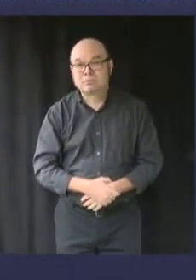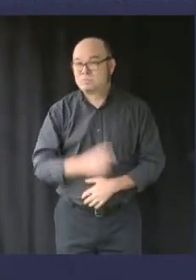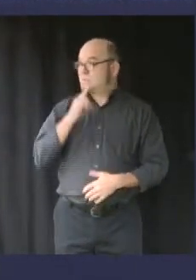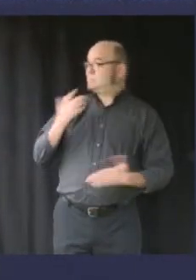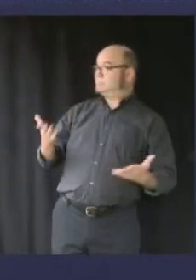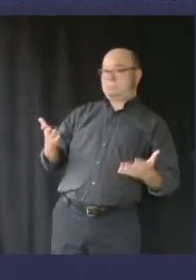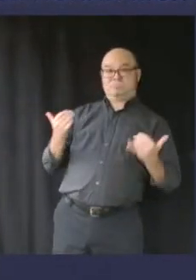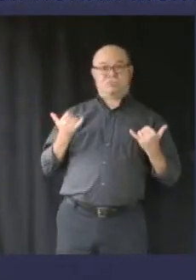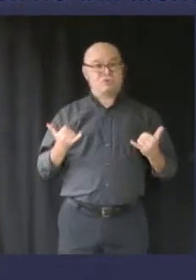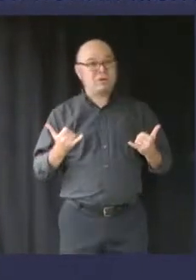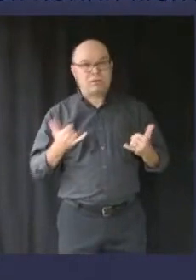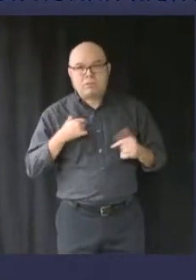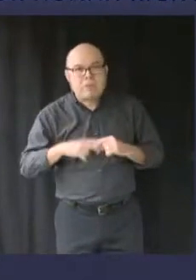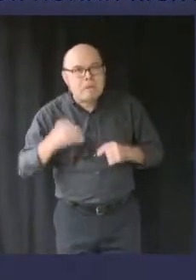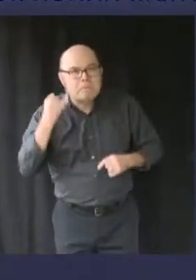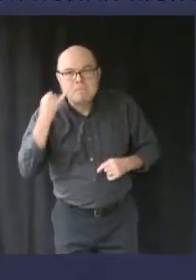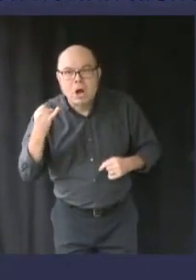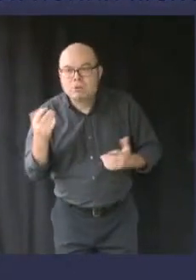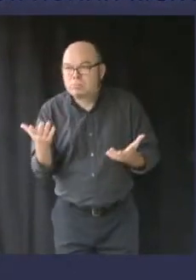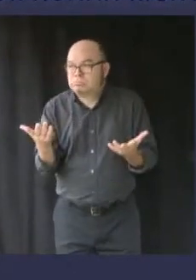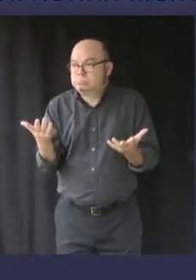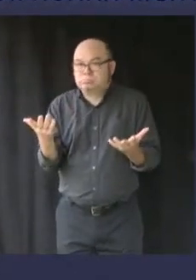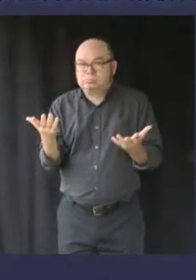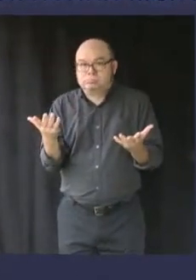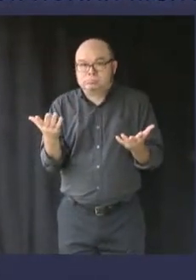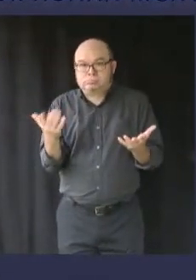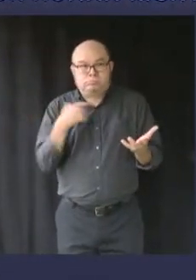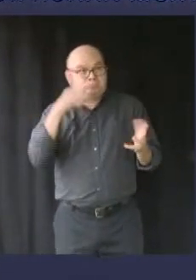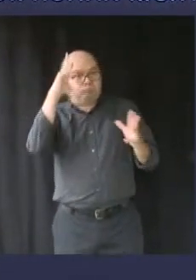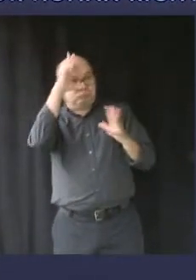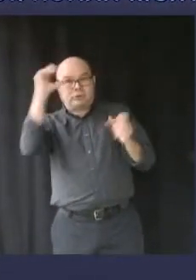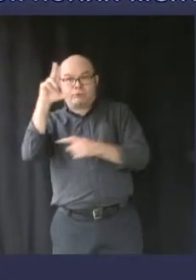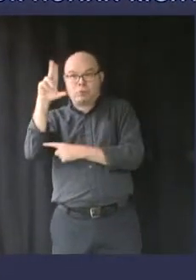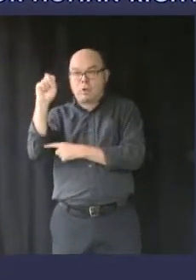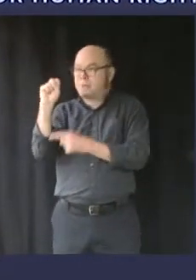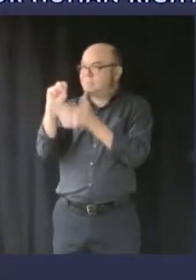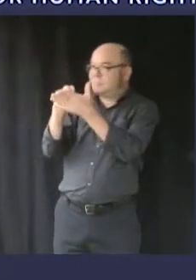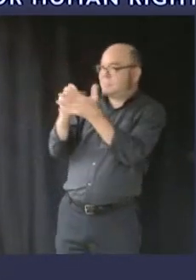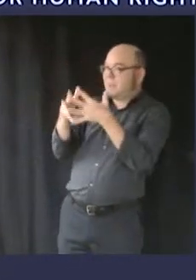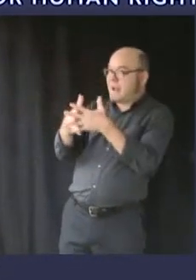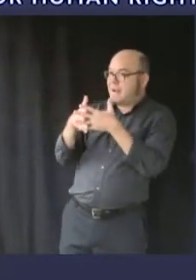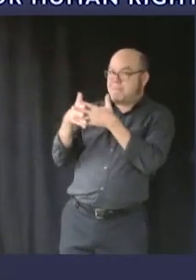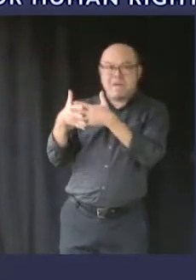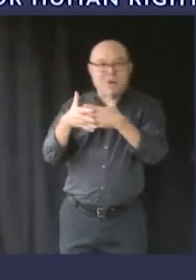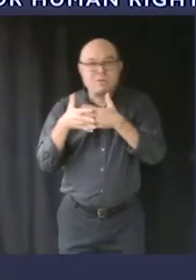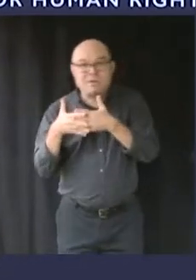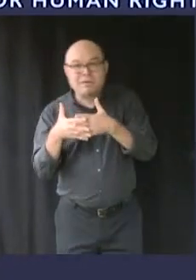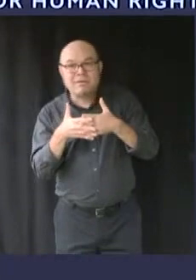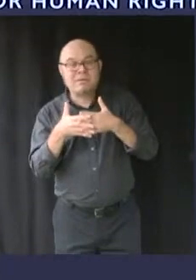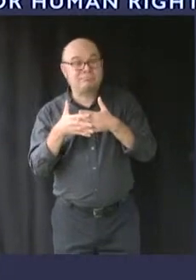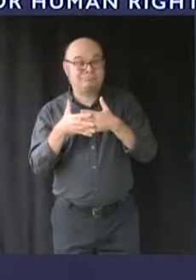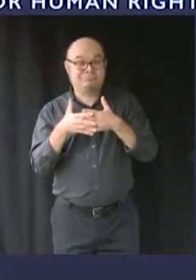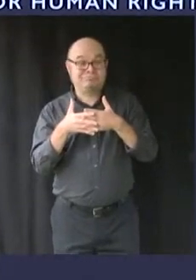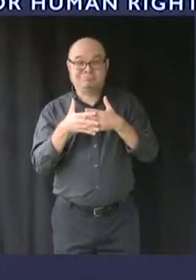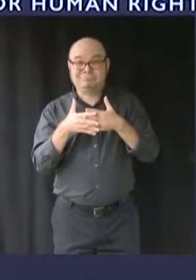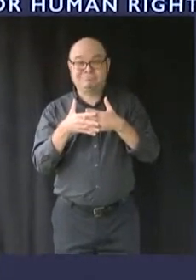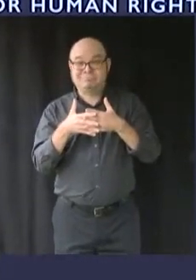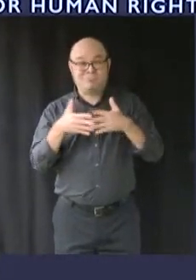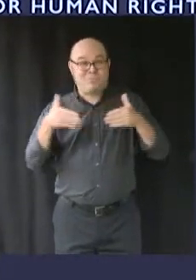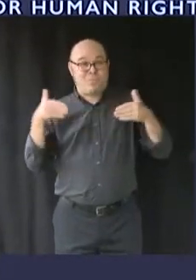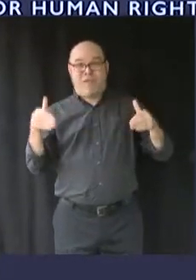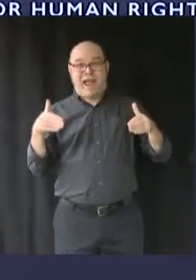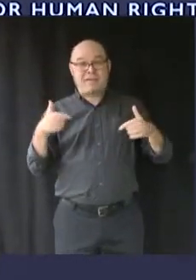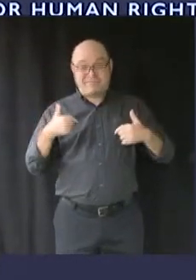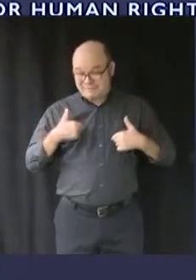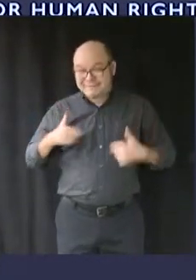the President of the United States of America, when I was a little boy fleeing the